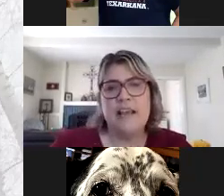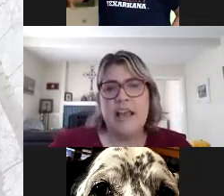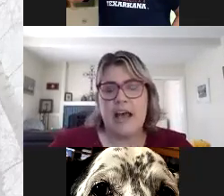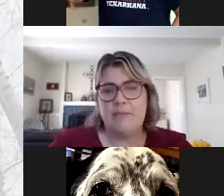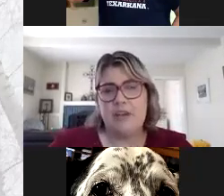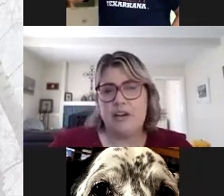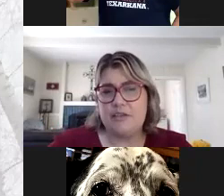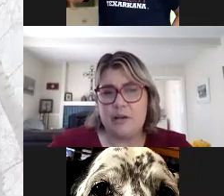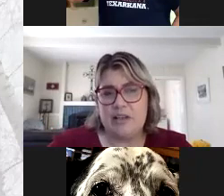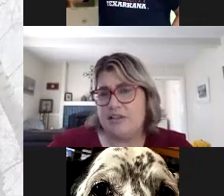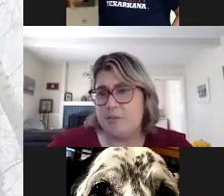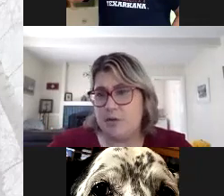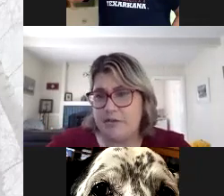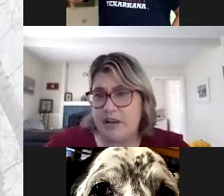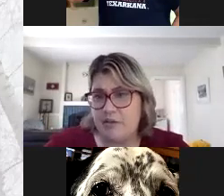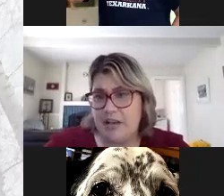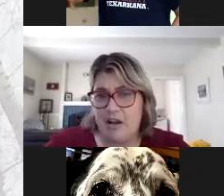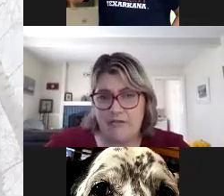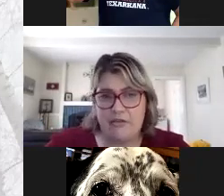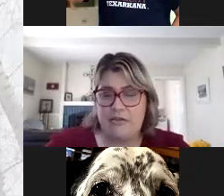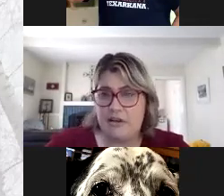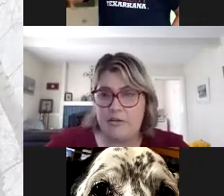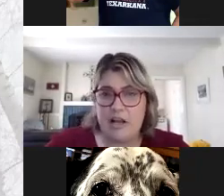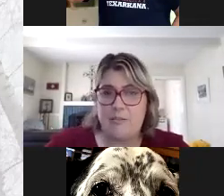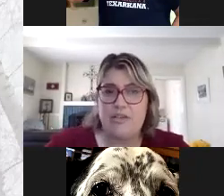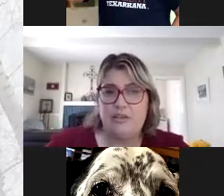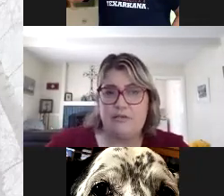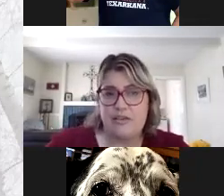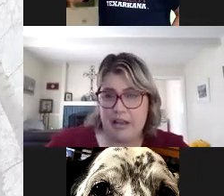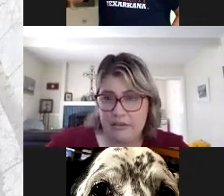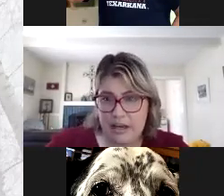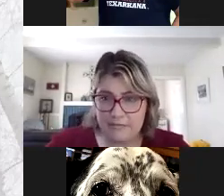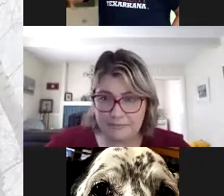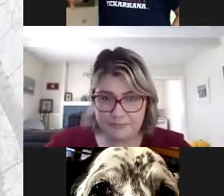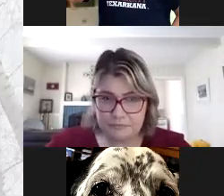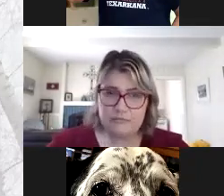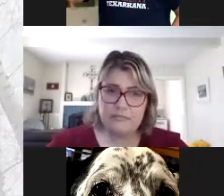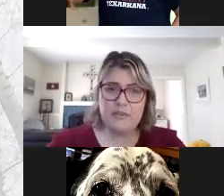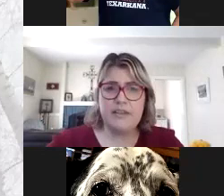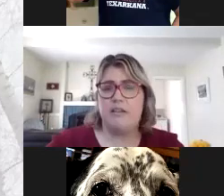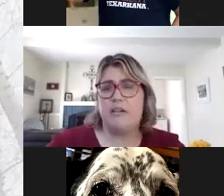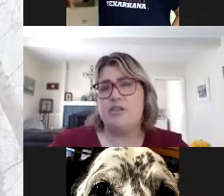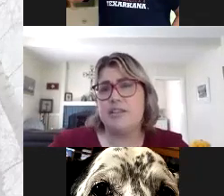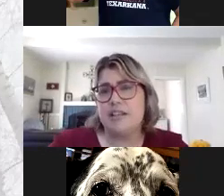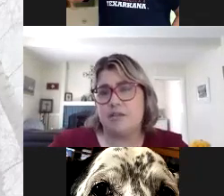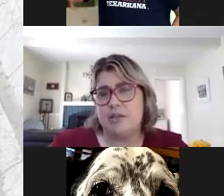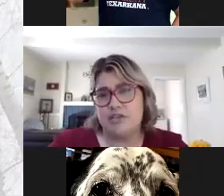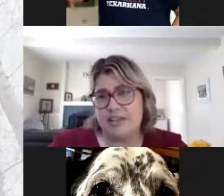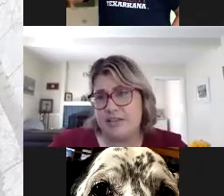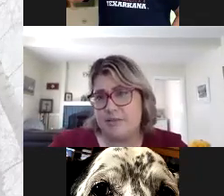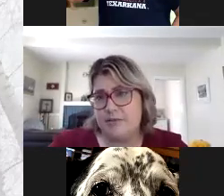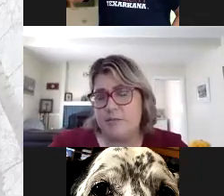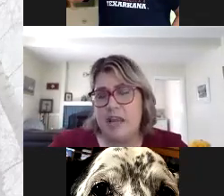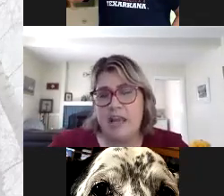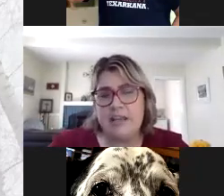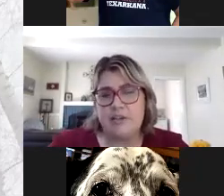things. They're also very much in support of a government offered or a government option universal health care. They are interested in criminal